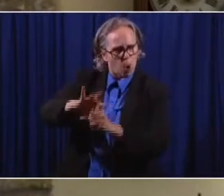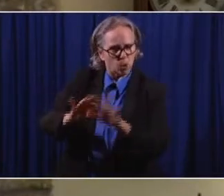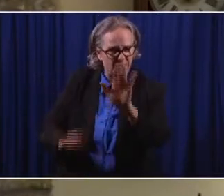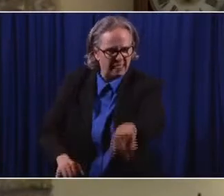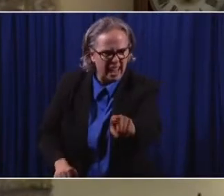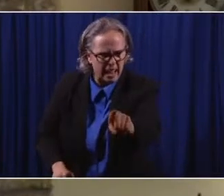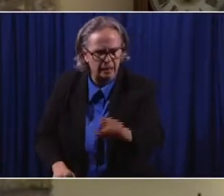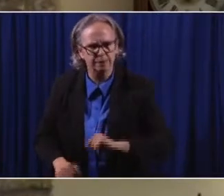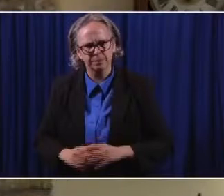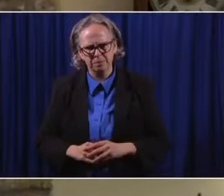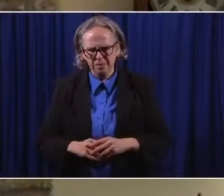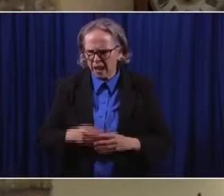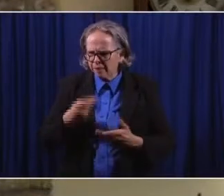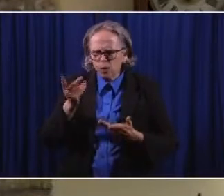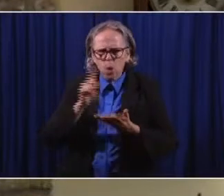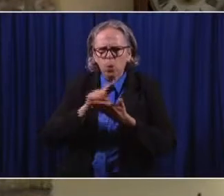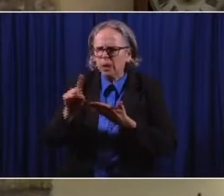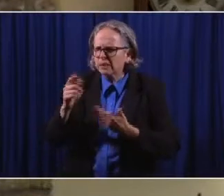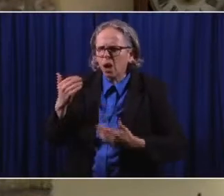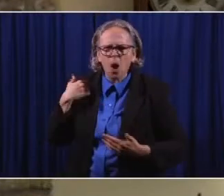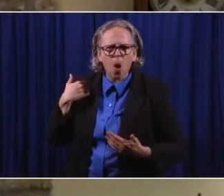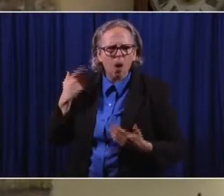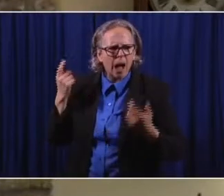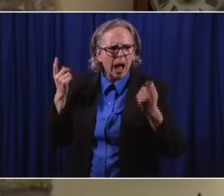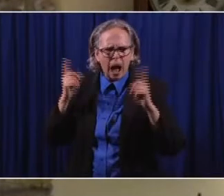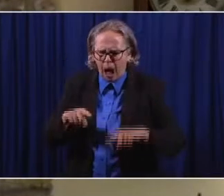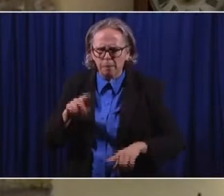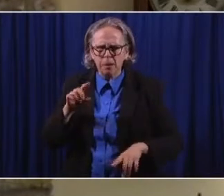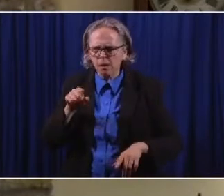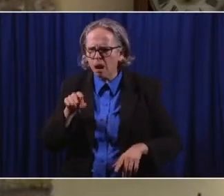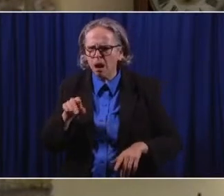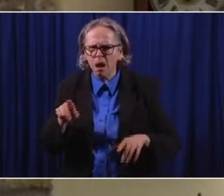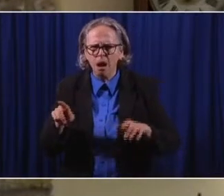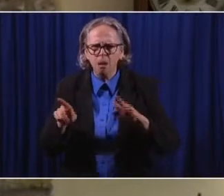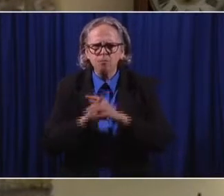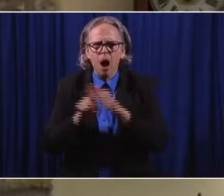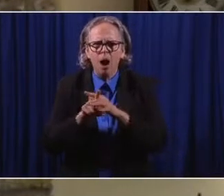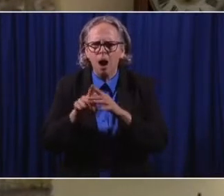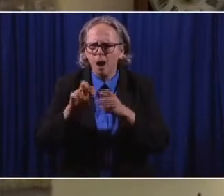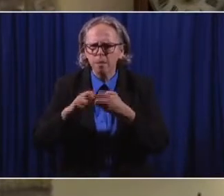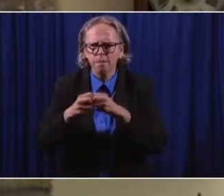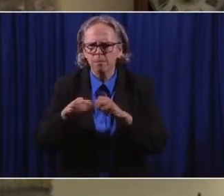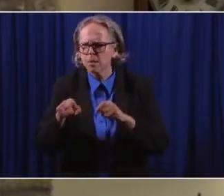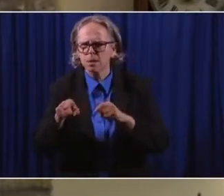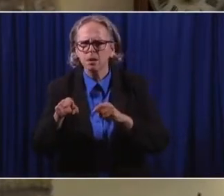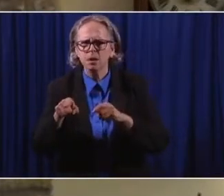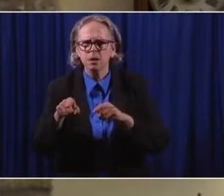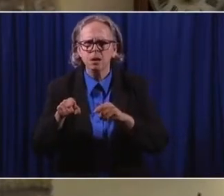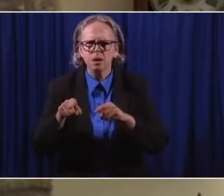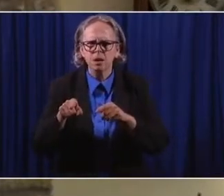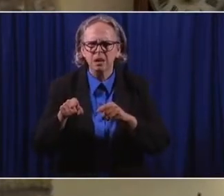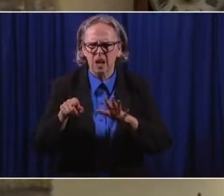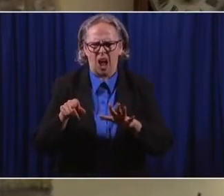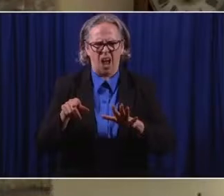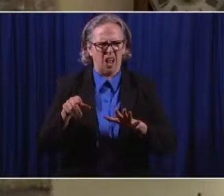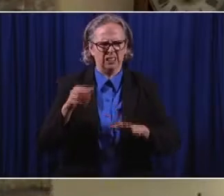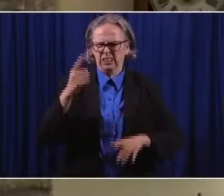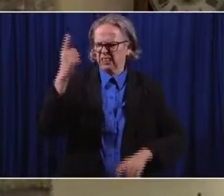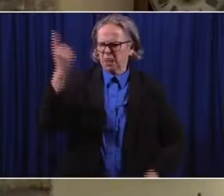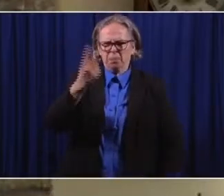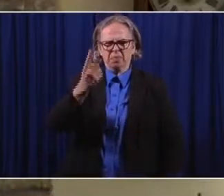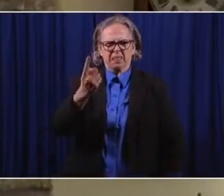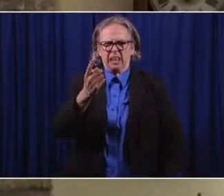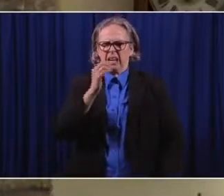couple of weeks ago, I guess, our team did, that, hey, there's a problem. There's some people who had clicked